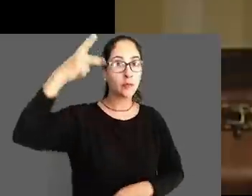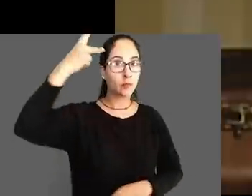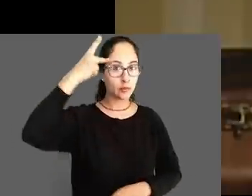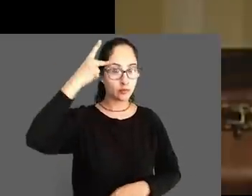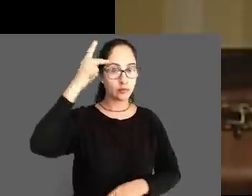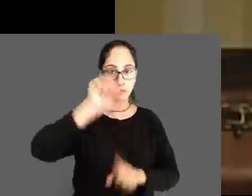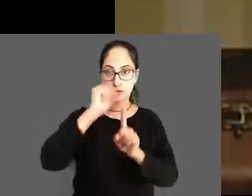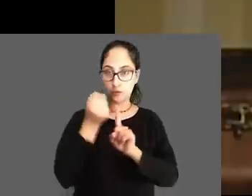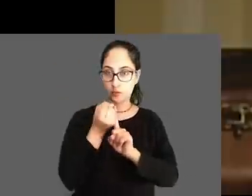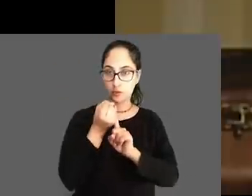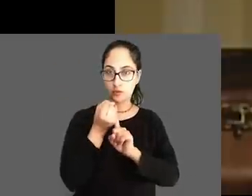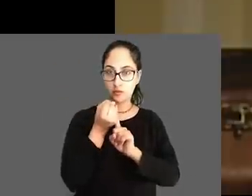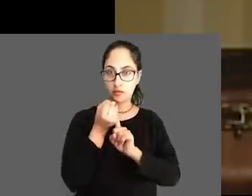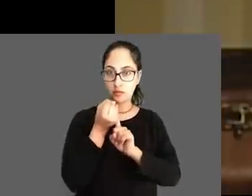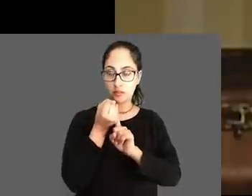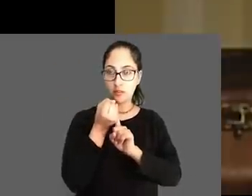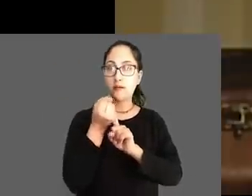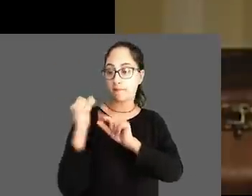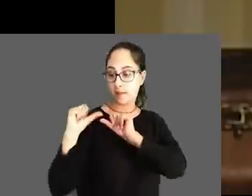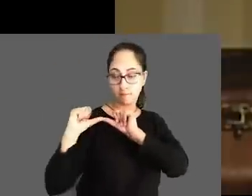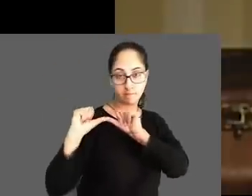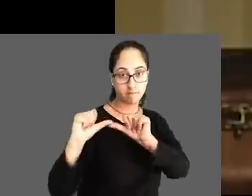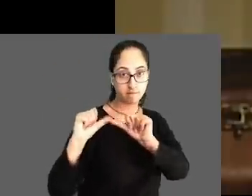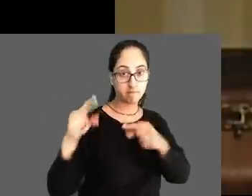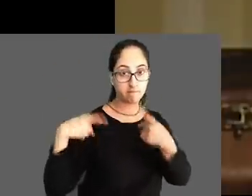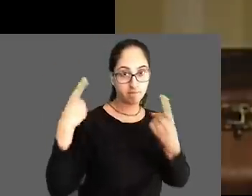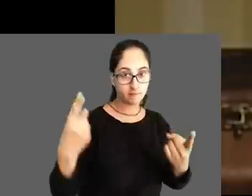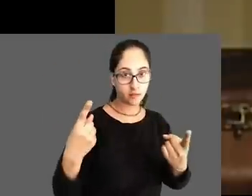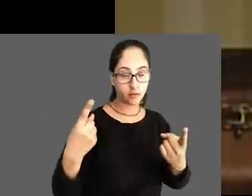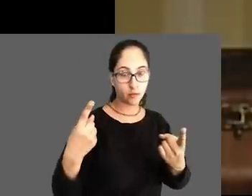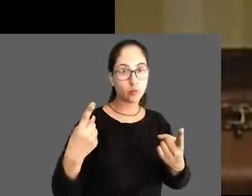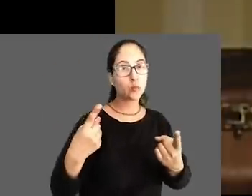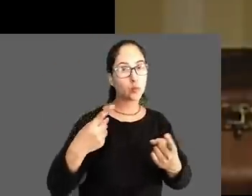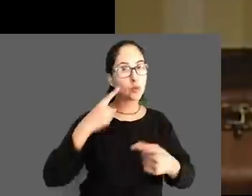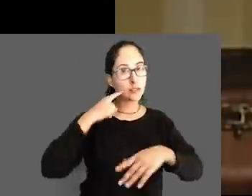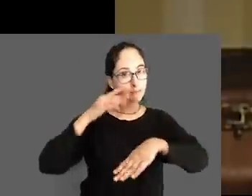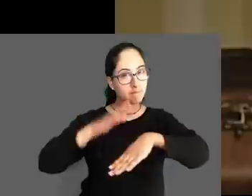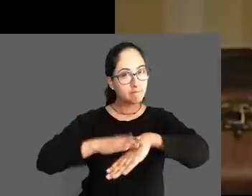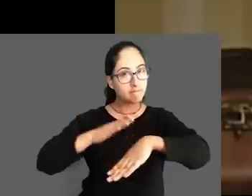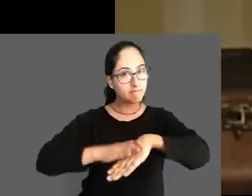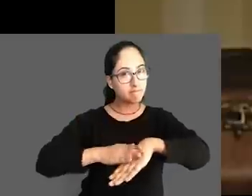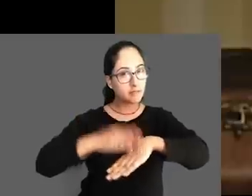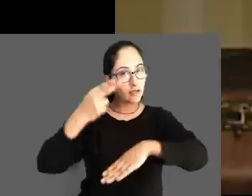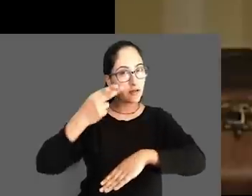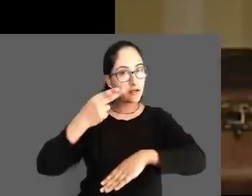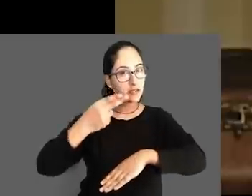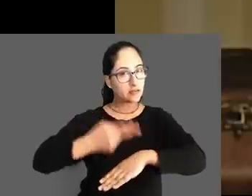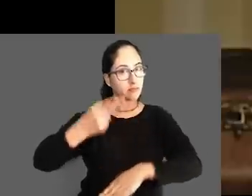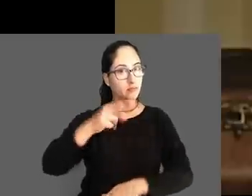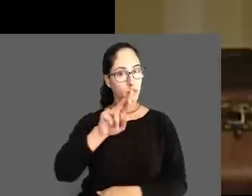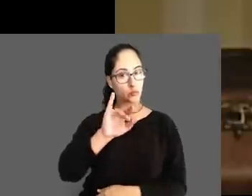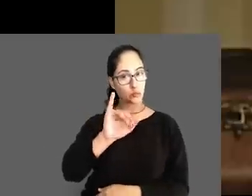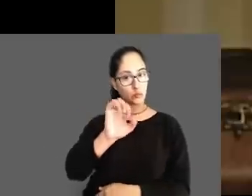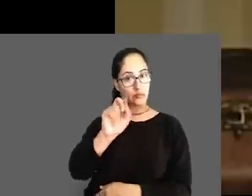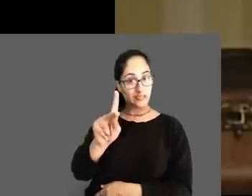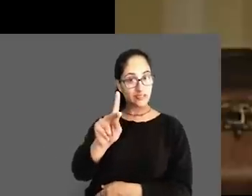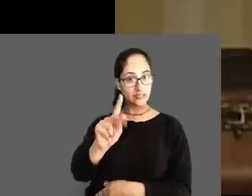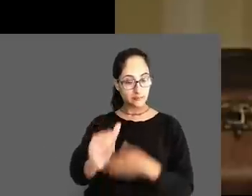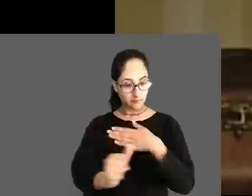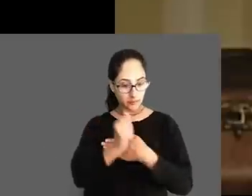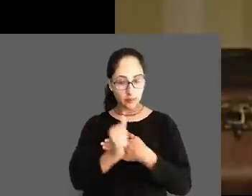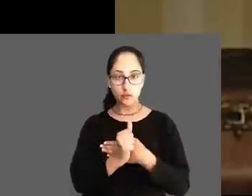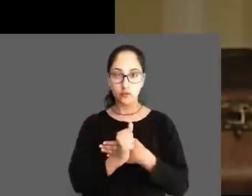of Islam. It is specific to peoples, sometimes ethnic groups, but it's